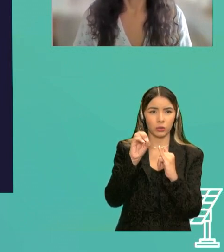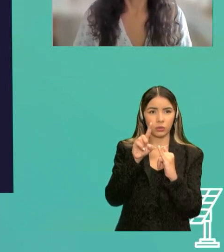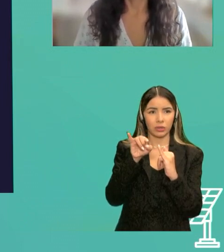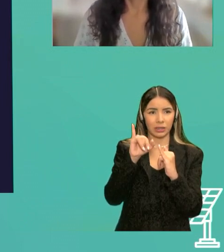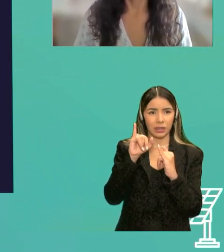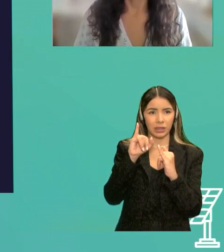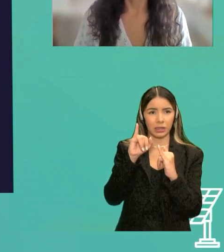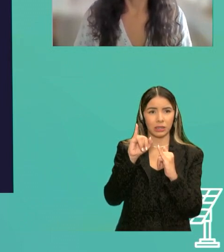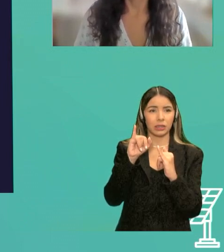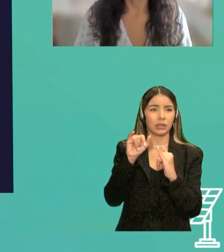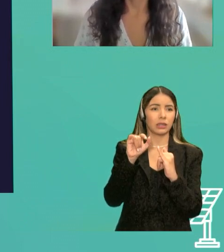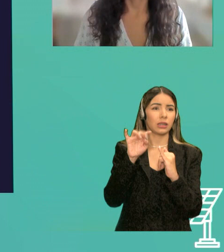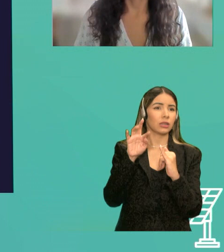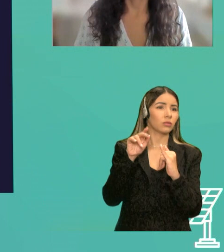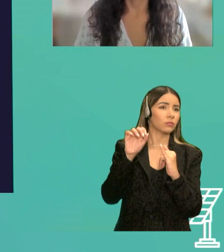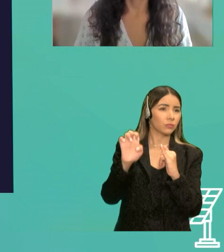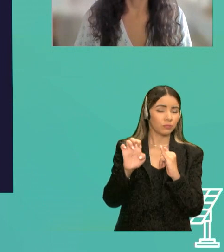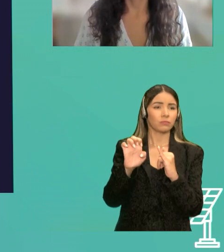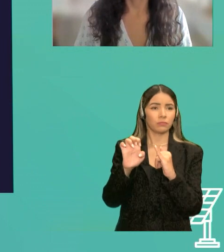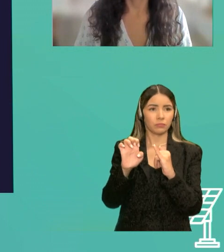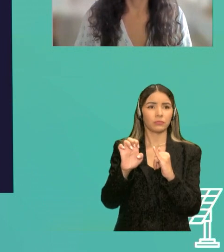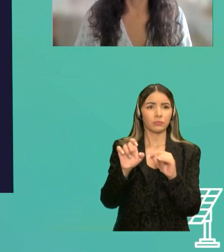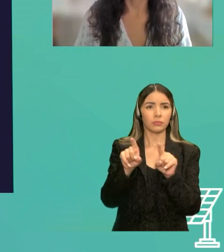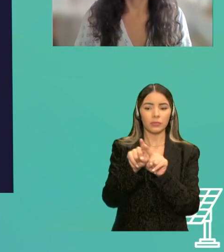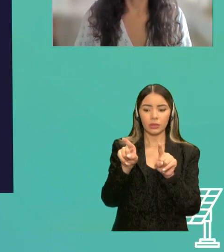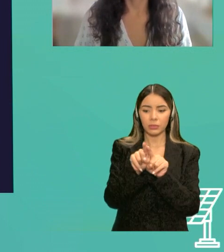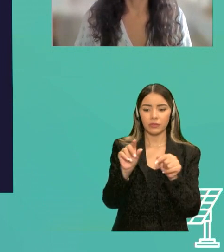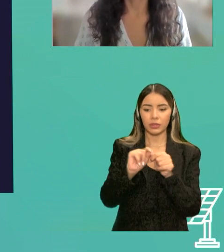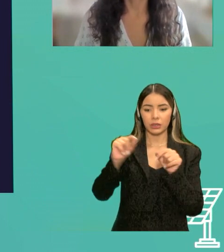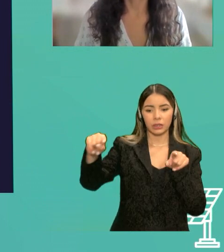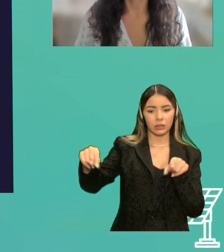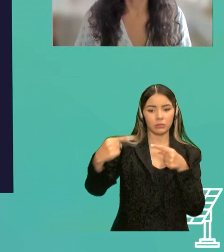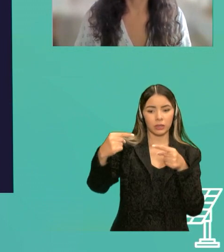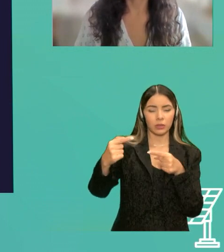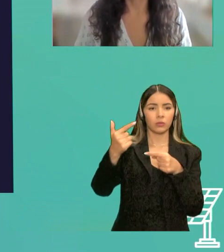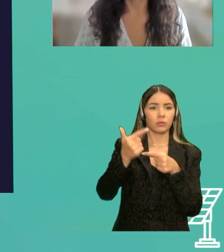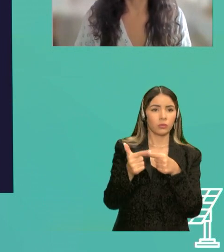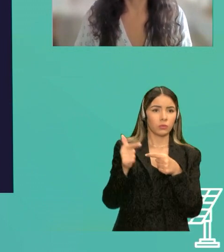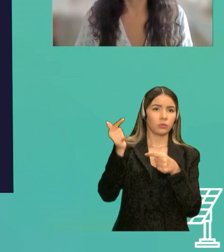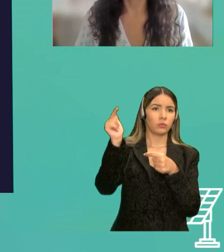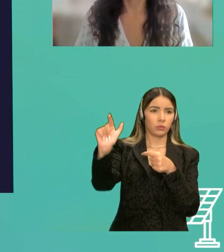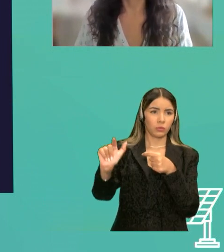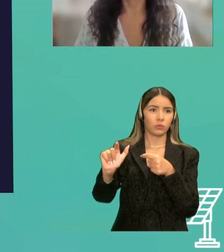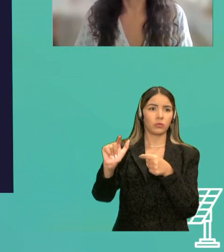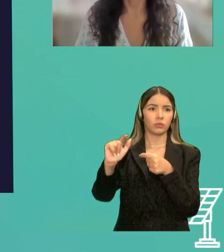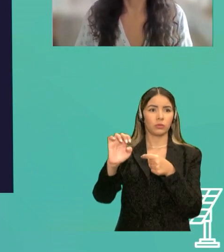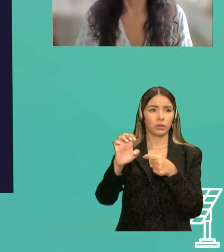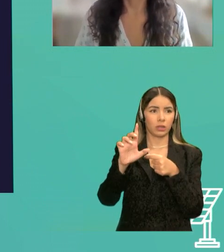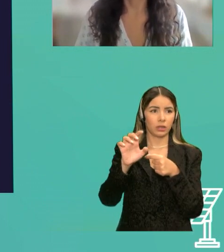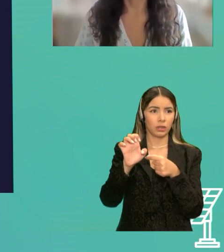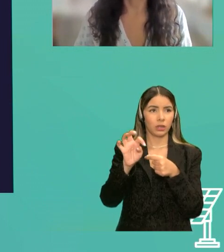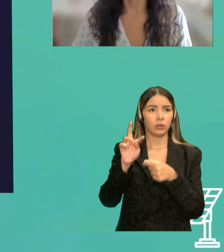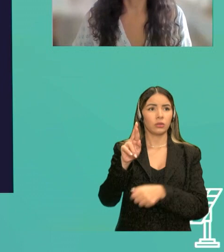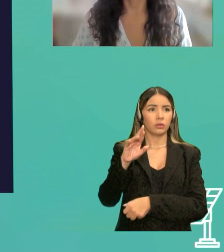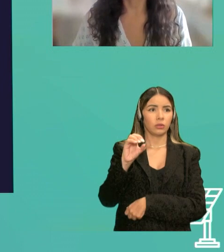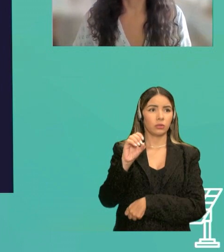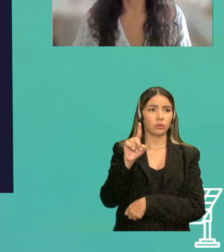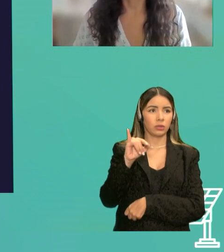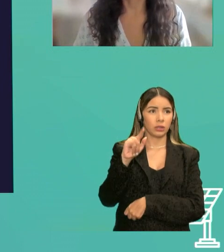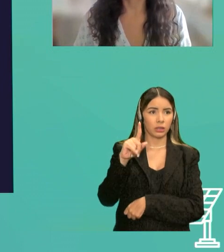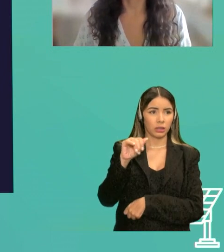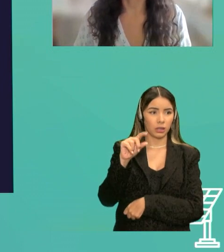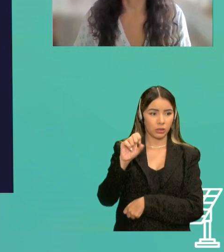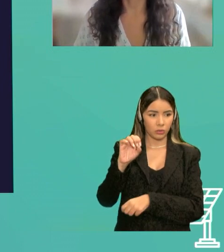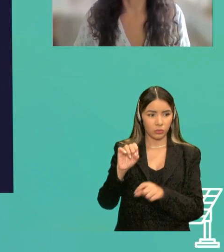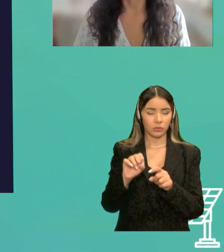competitiveness for the electrolyzers capex that has an impact in the project's